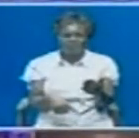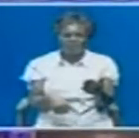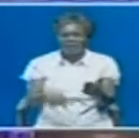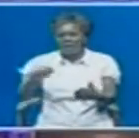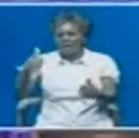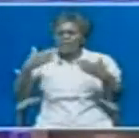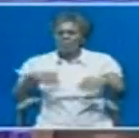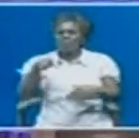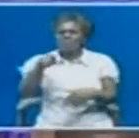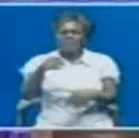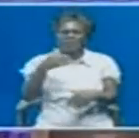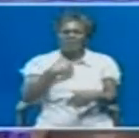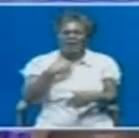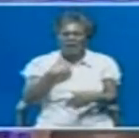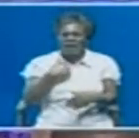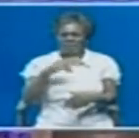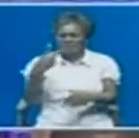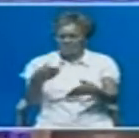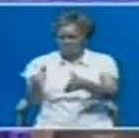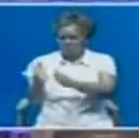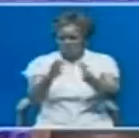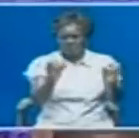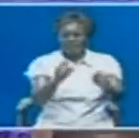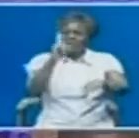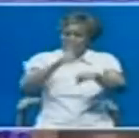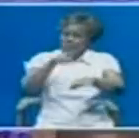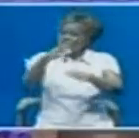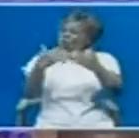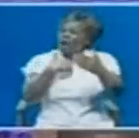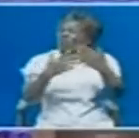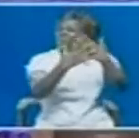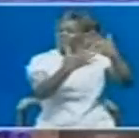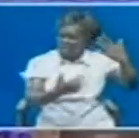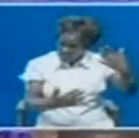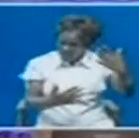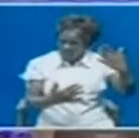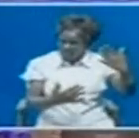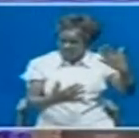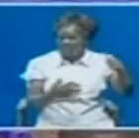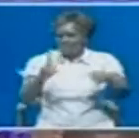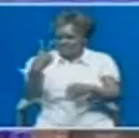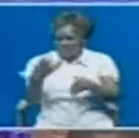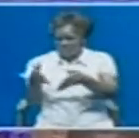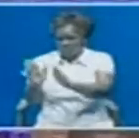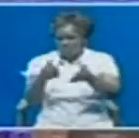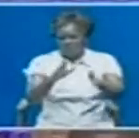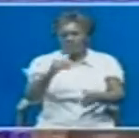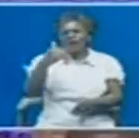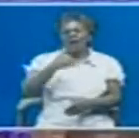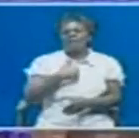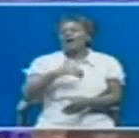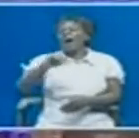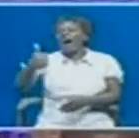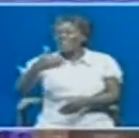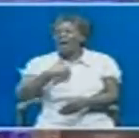other people think he doesn't deserve a second chance. As long as you have blood running through your veins, you have a second, not even second. Some of us